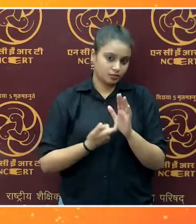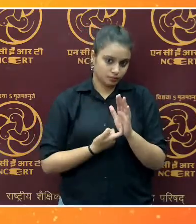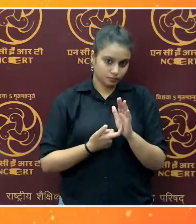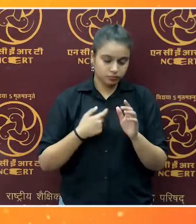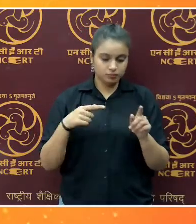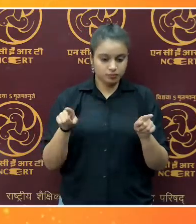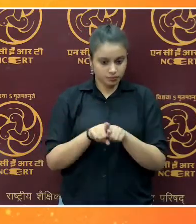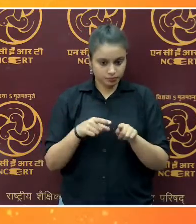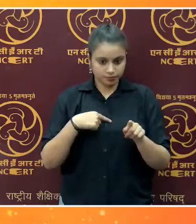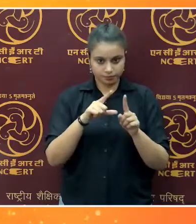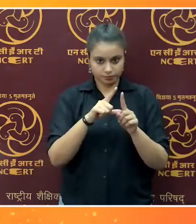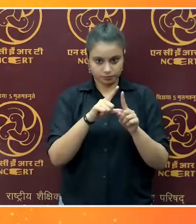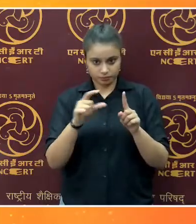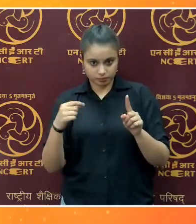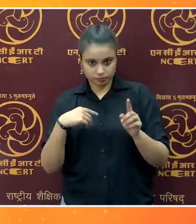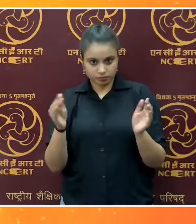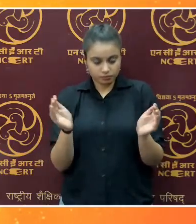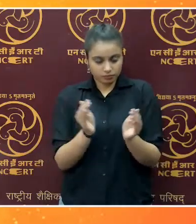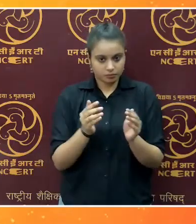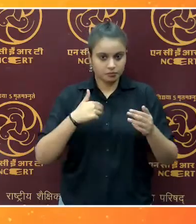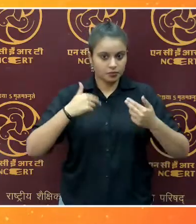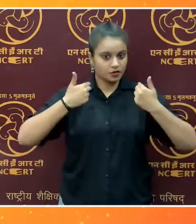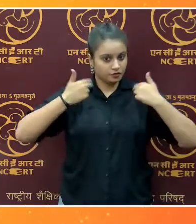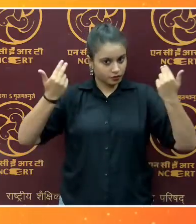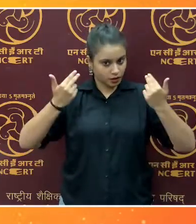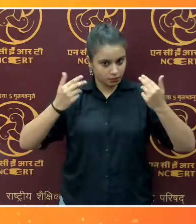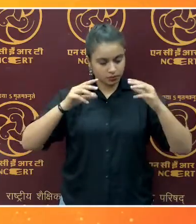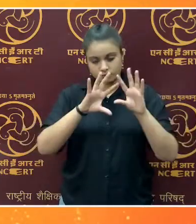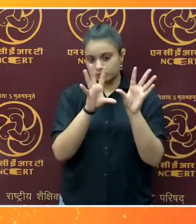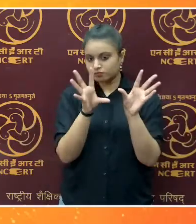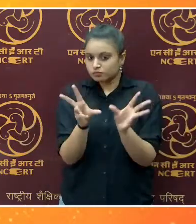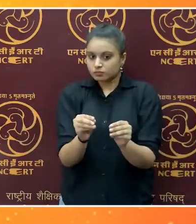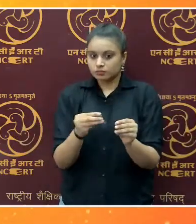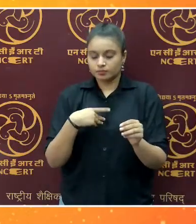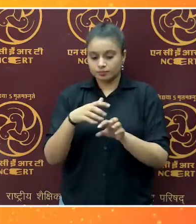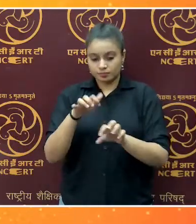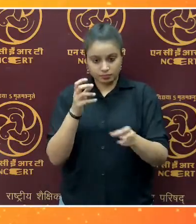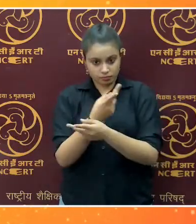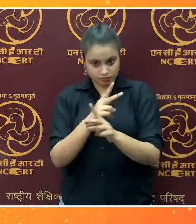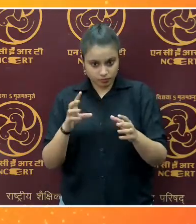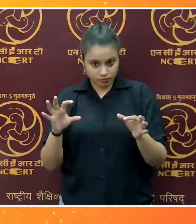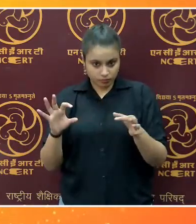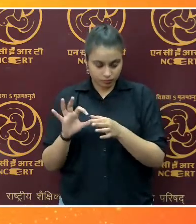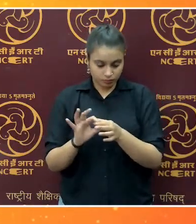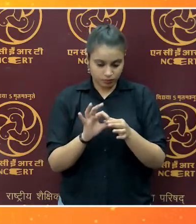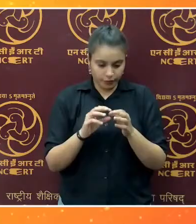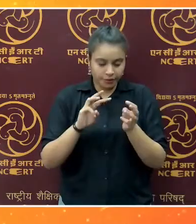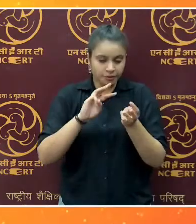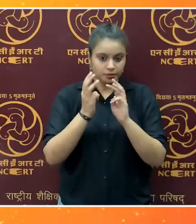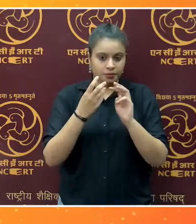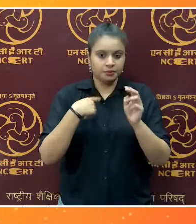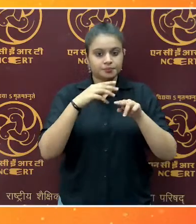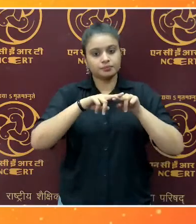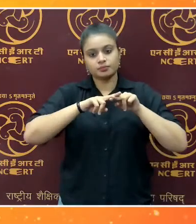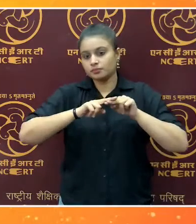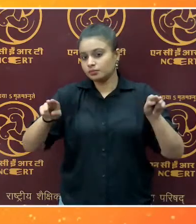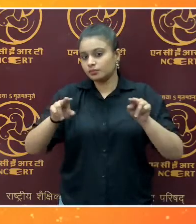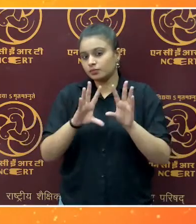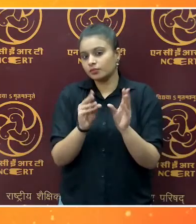Dr. Dolittle becomes famous amongst the animals all over the world, and